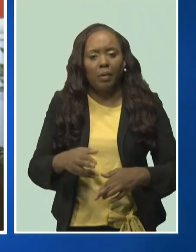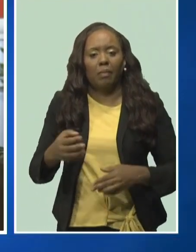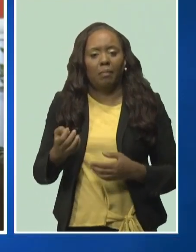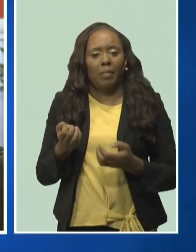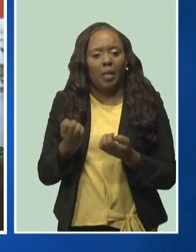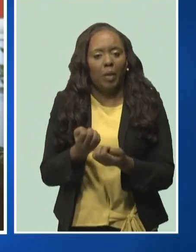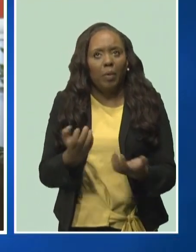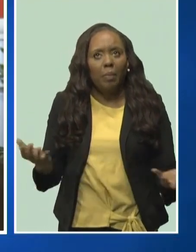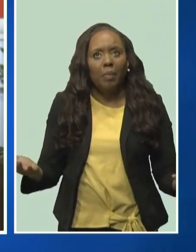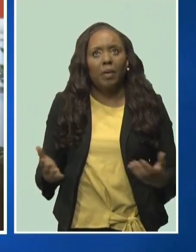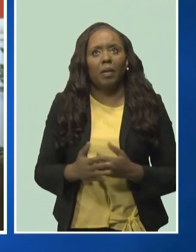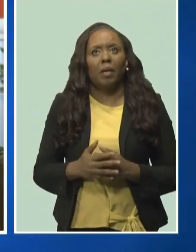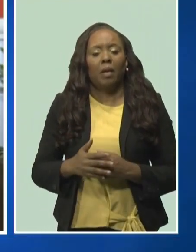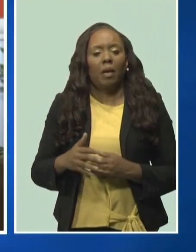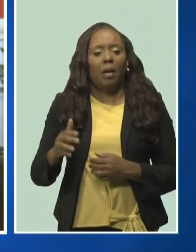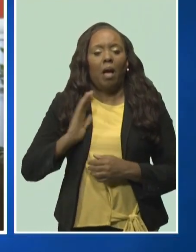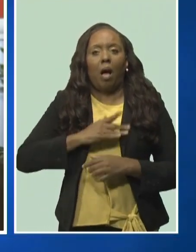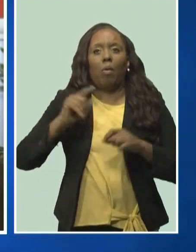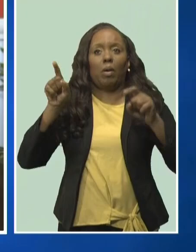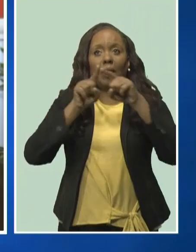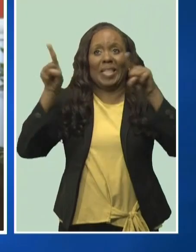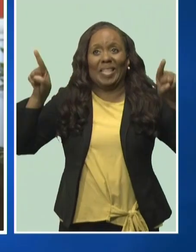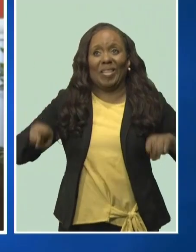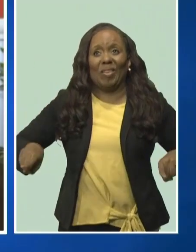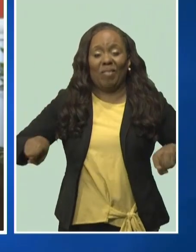The projection system too was a little costly.